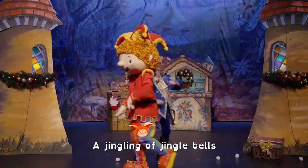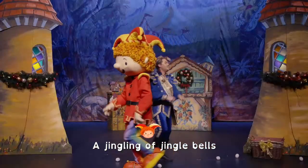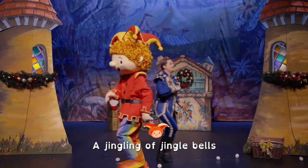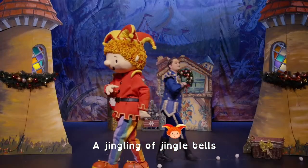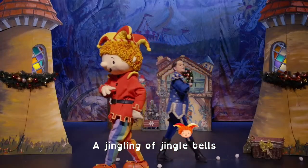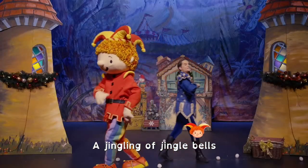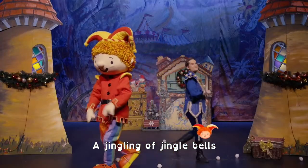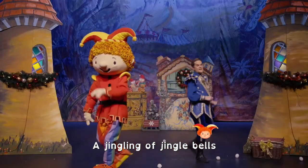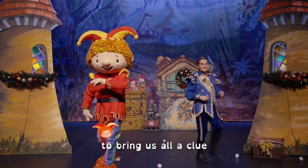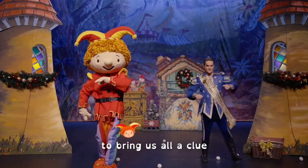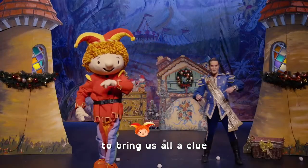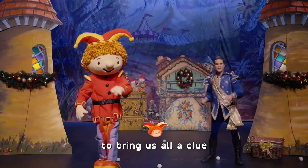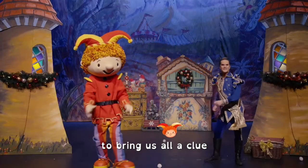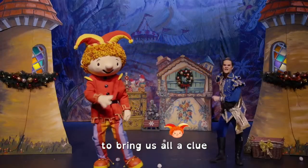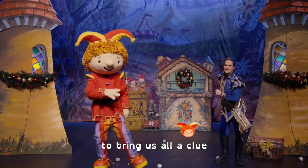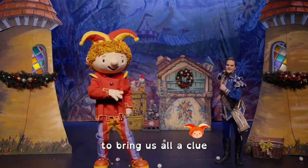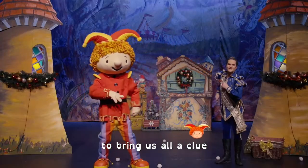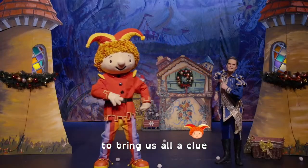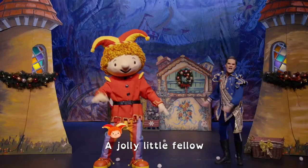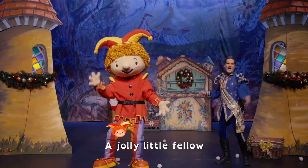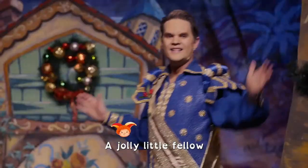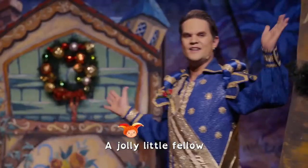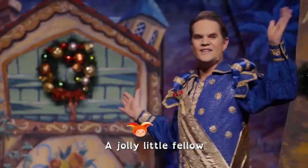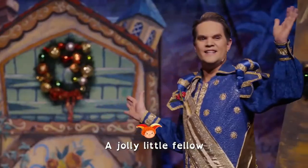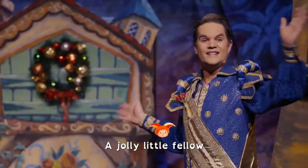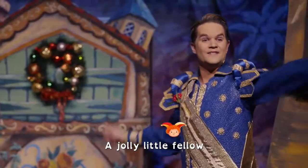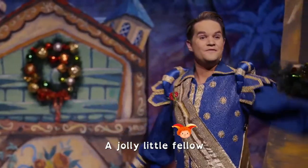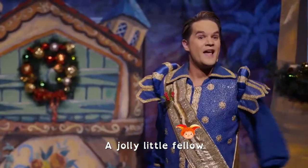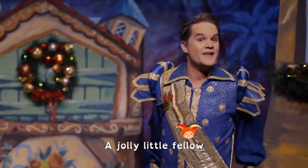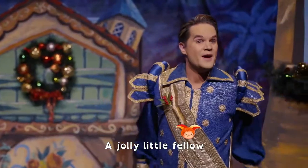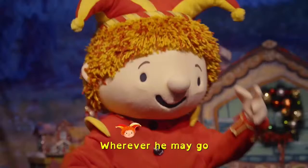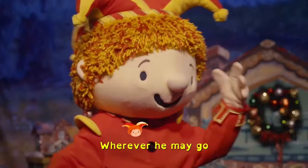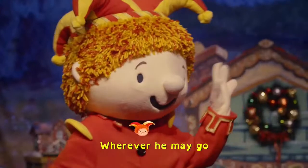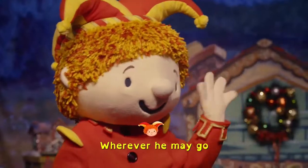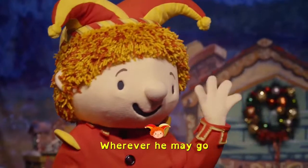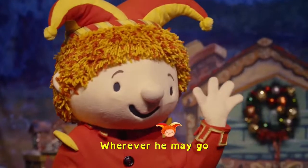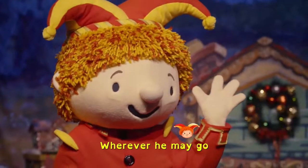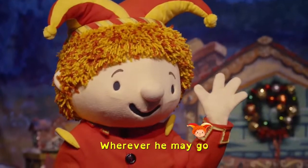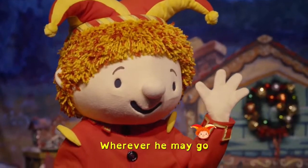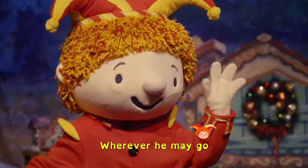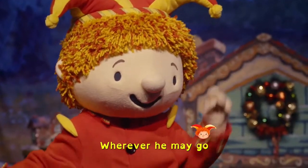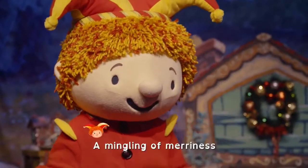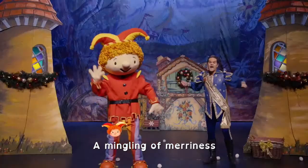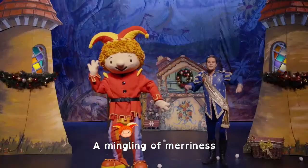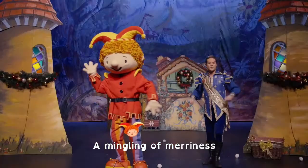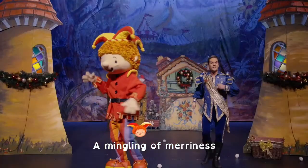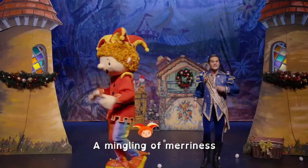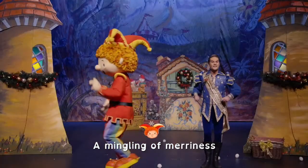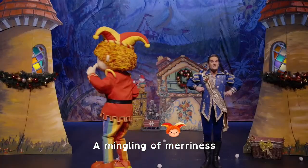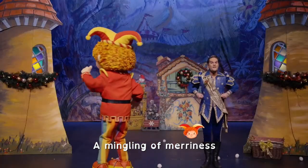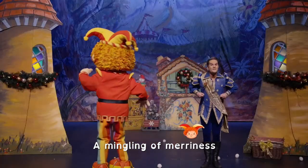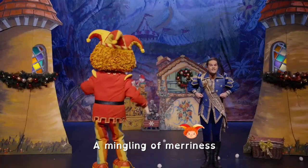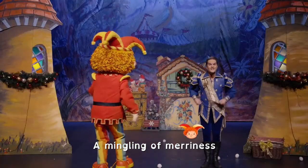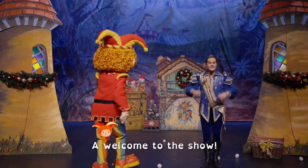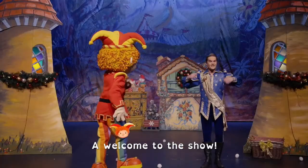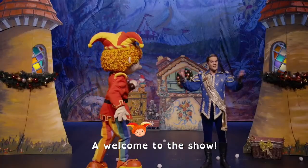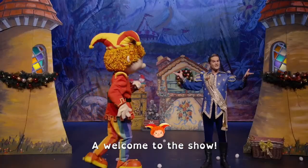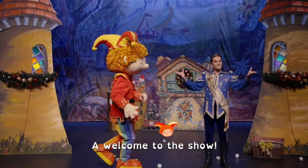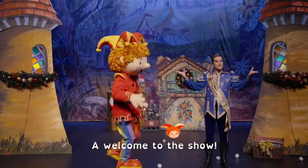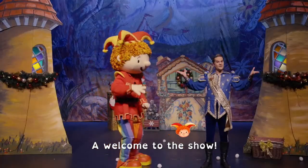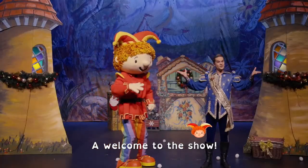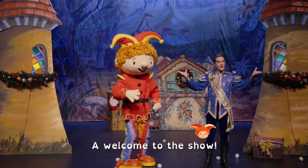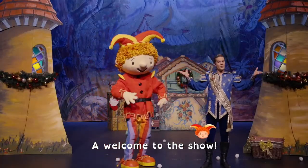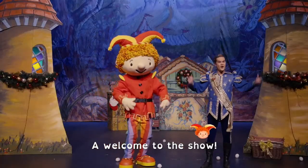A jingling of jingle bells to bring us all a clue. A jolly little fellow, wherever he may go. A mingling of merriness,